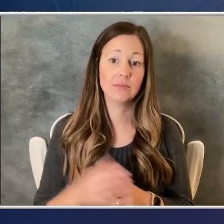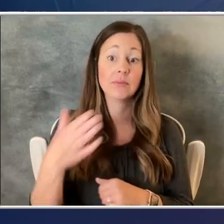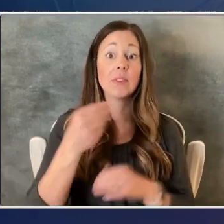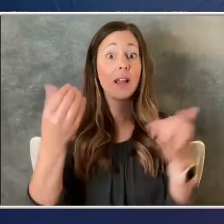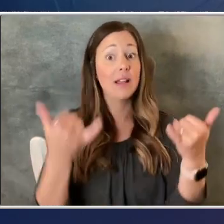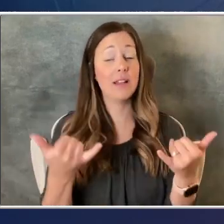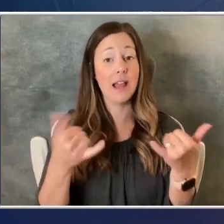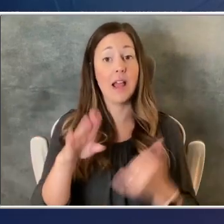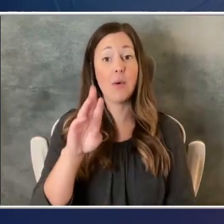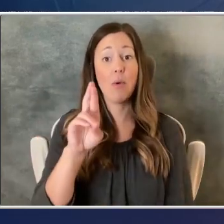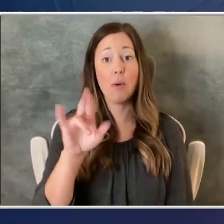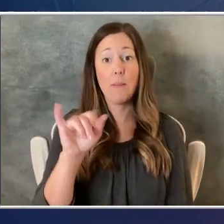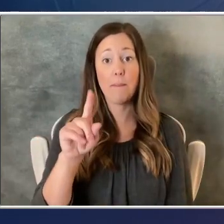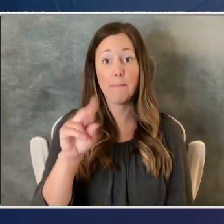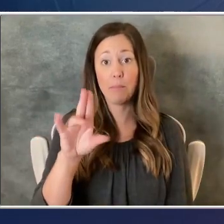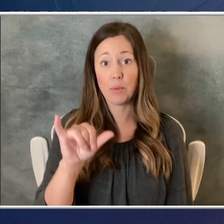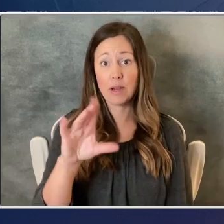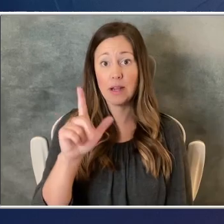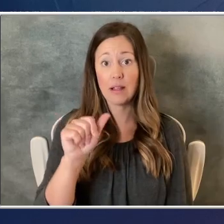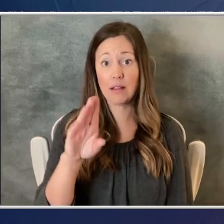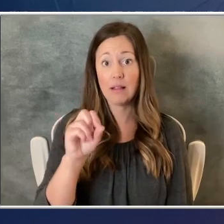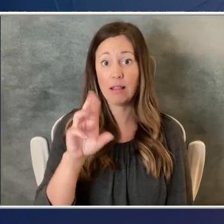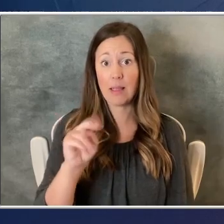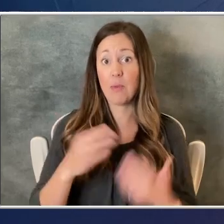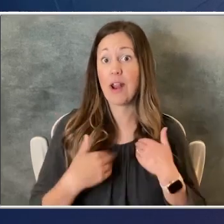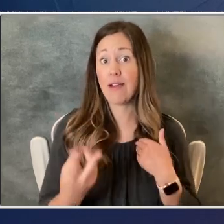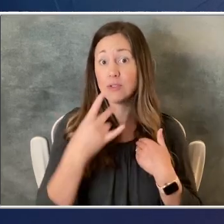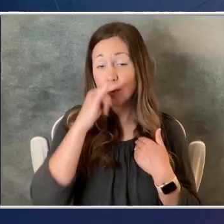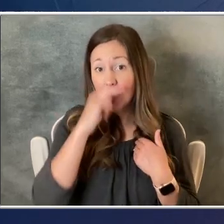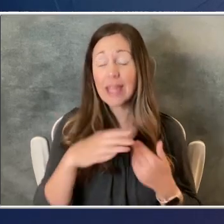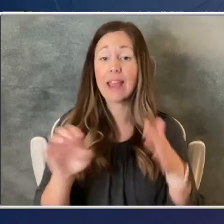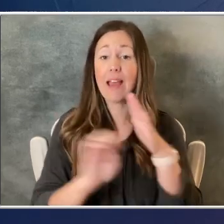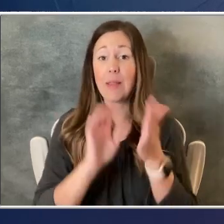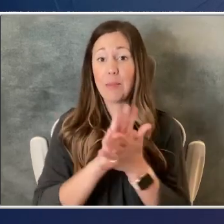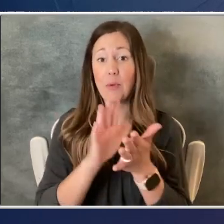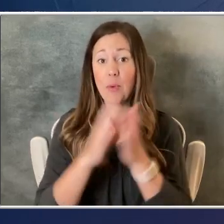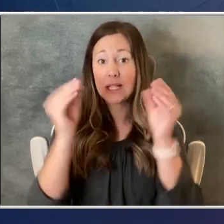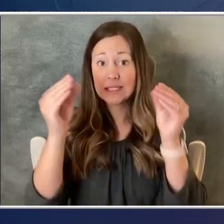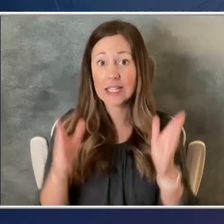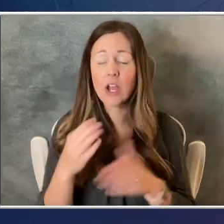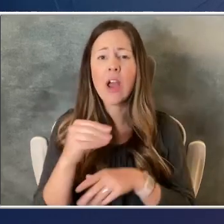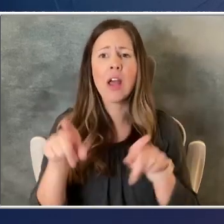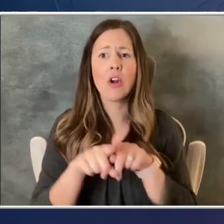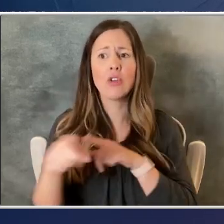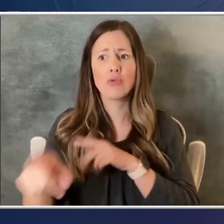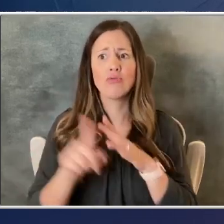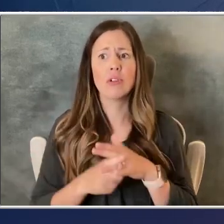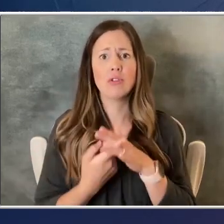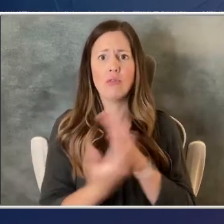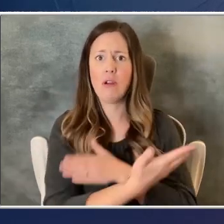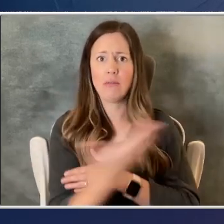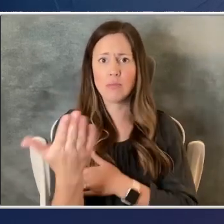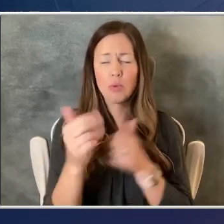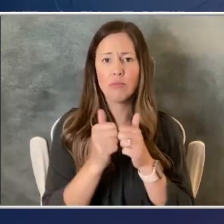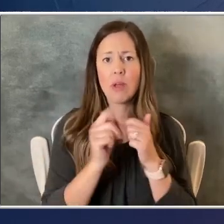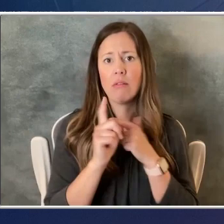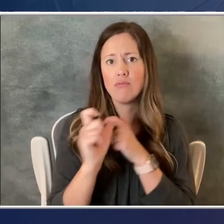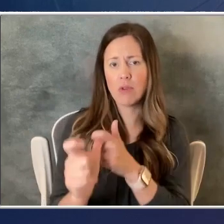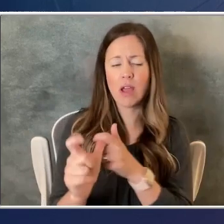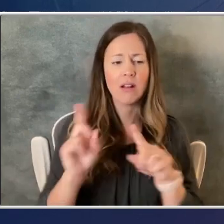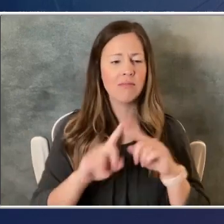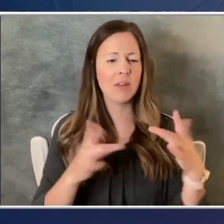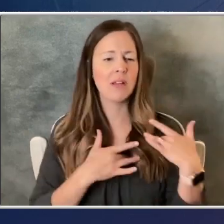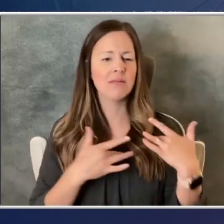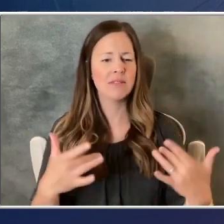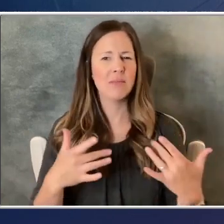Brittany Claiborne. She's a mother of two, an elementary school teacher, and she begins every morning with a run. But her typical